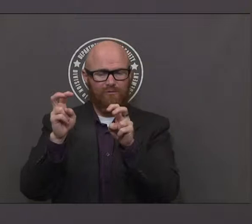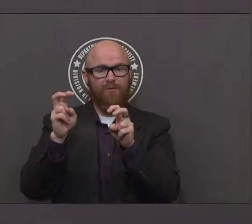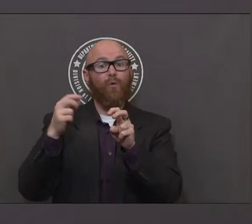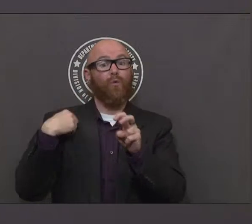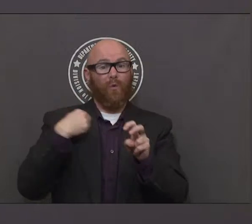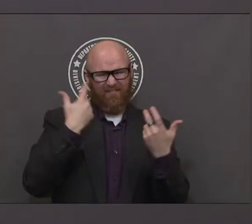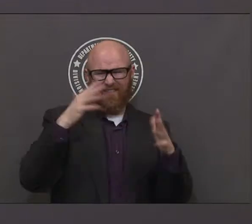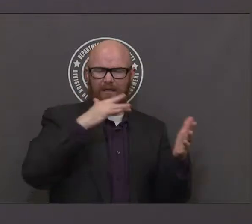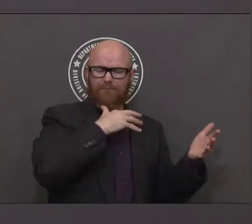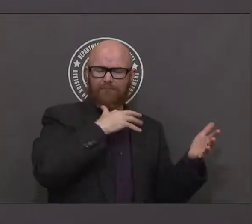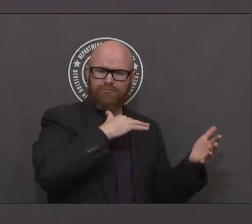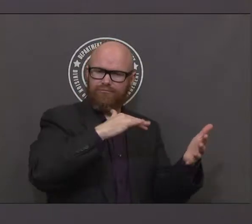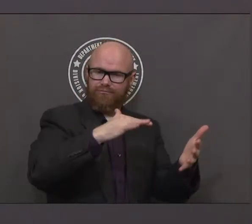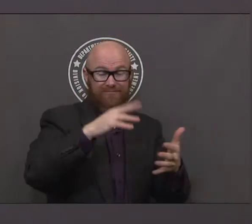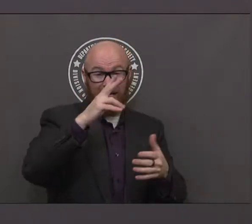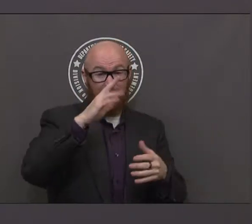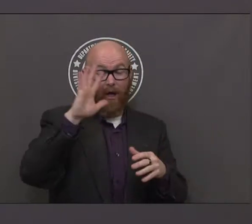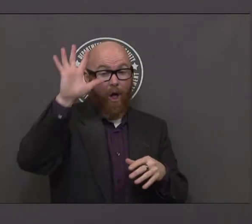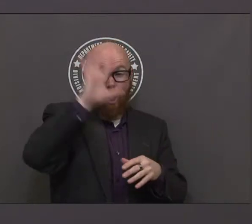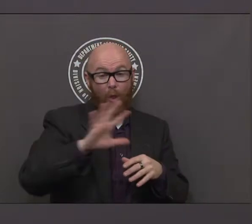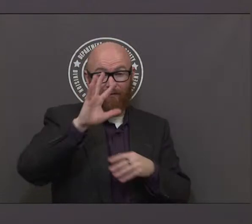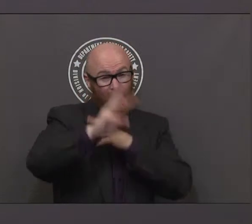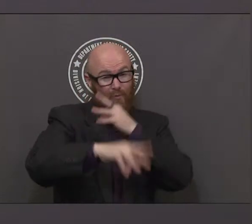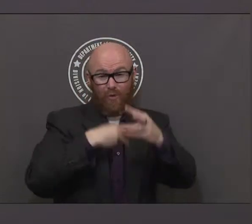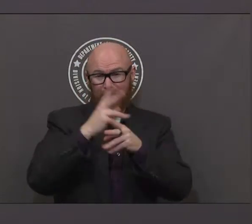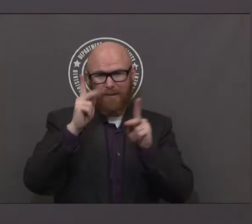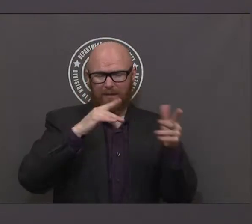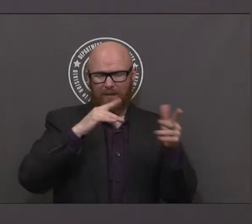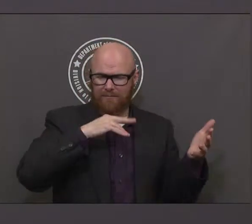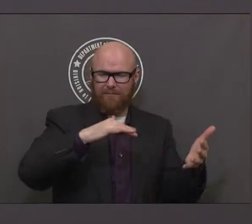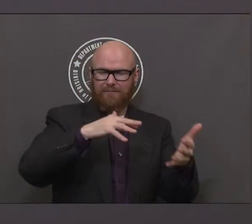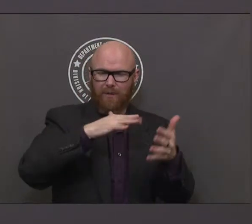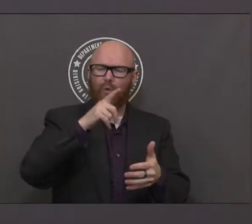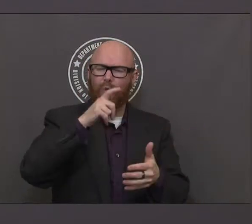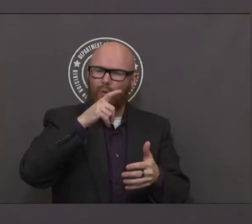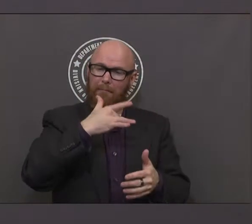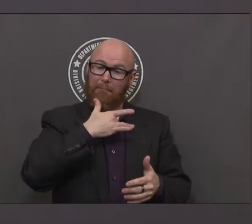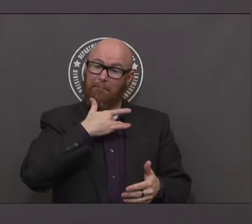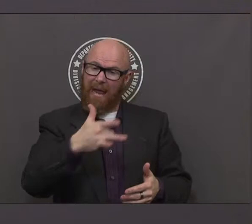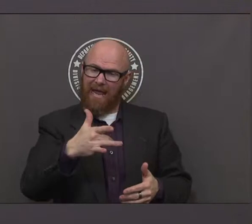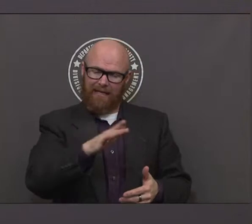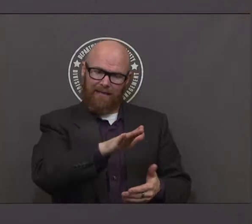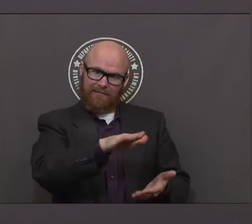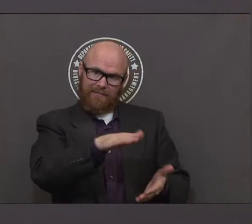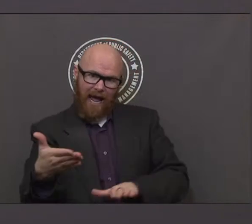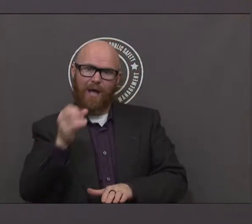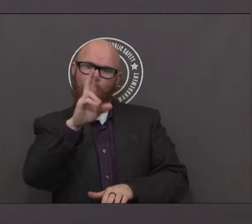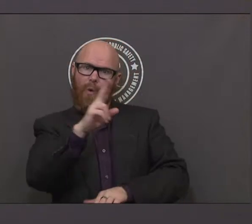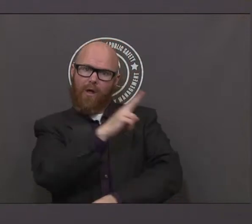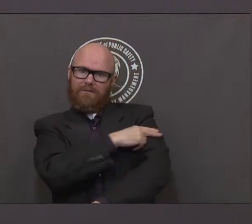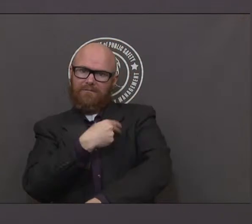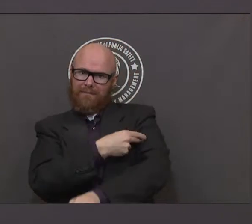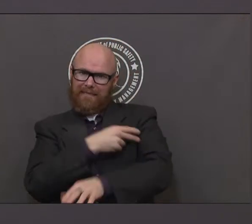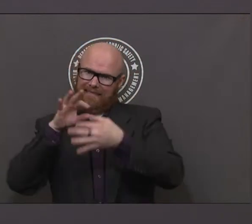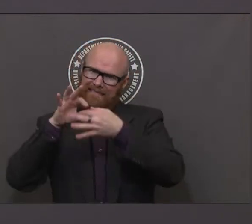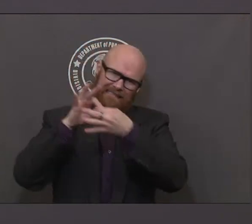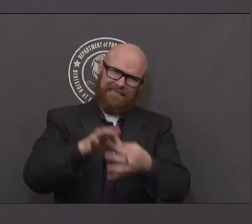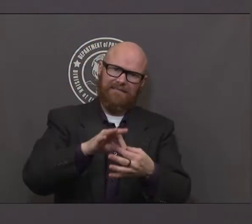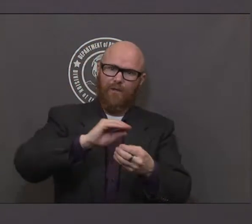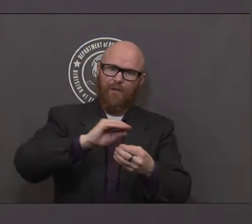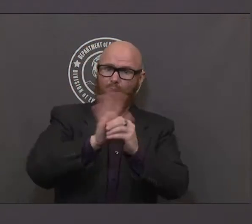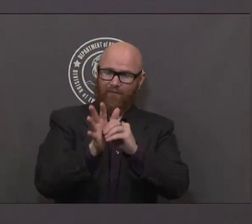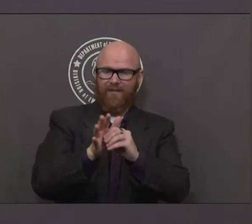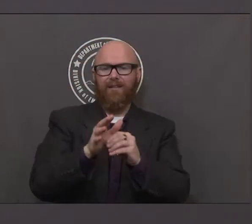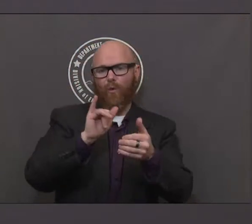that have been done internationally in the US and in Utah that are at the highest risk for hospitalization and death due to COVID. And